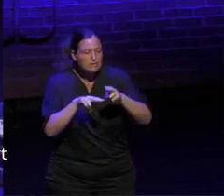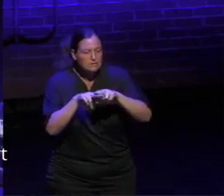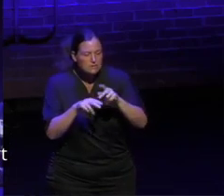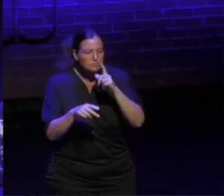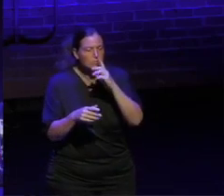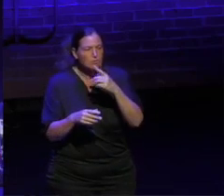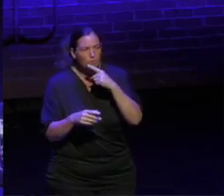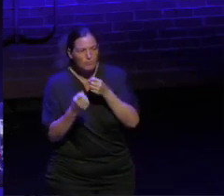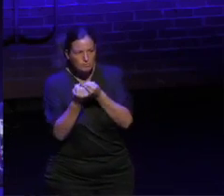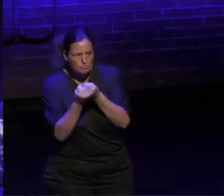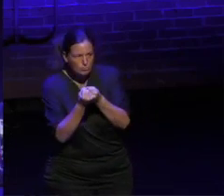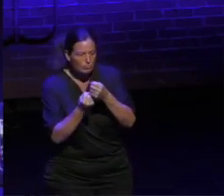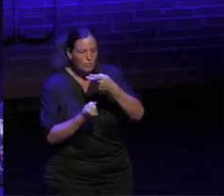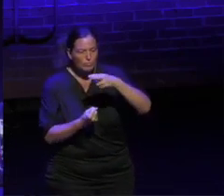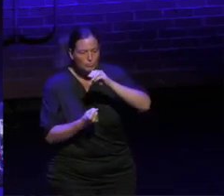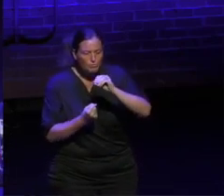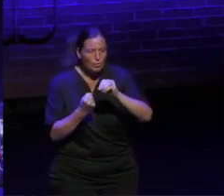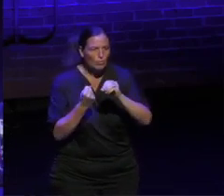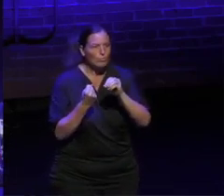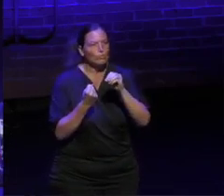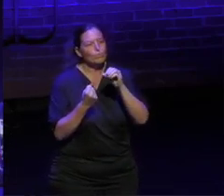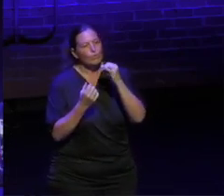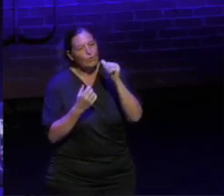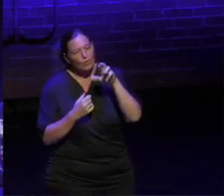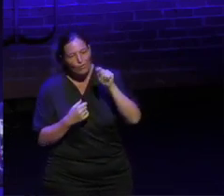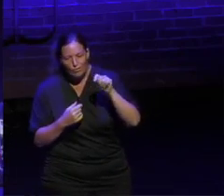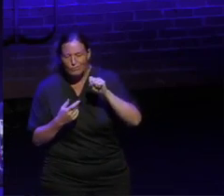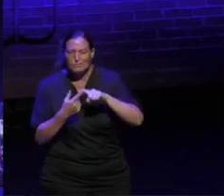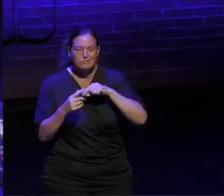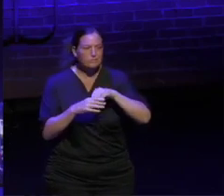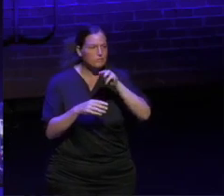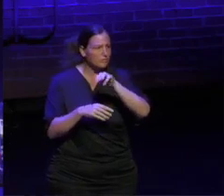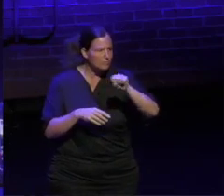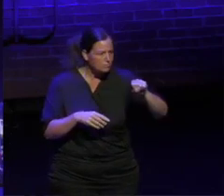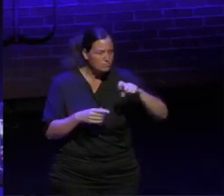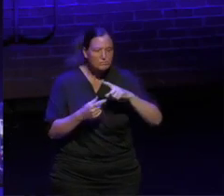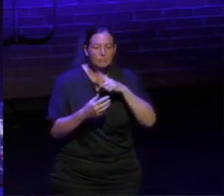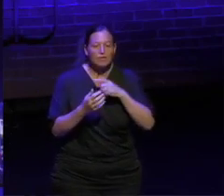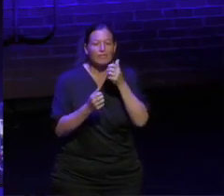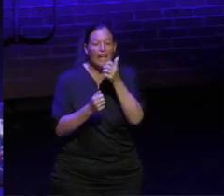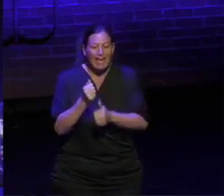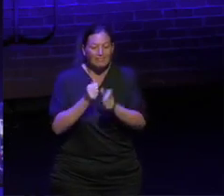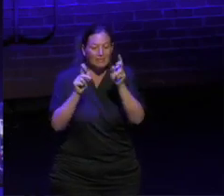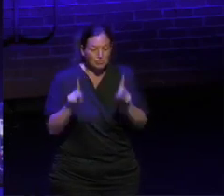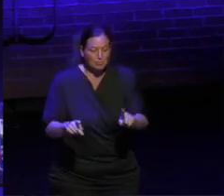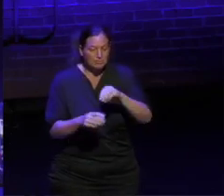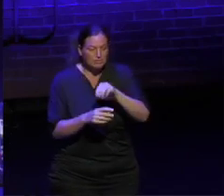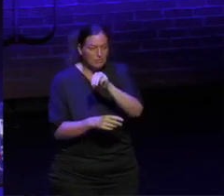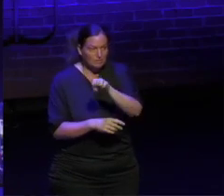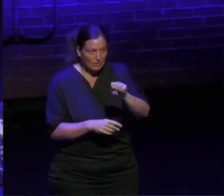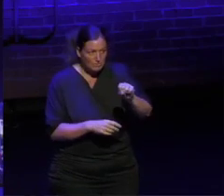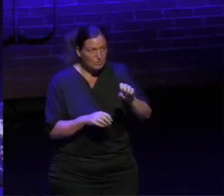public support and pro-arts and culture policies in Massachusetts, and what that would mean if every single person in